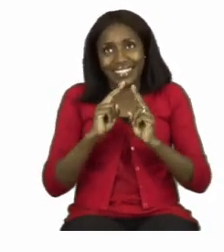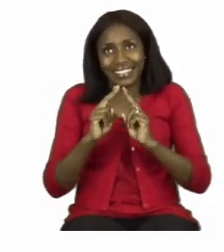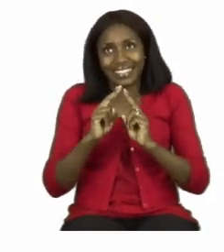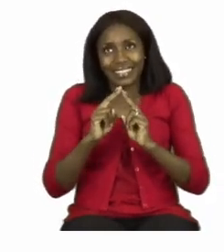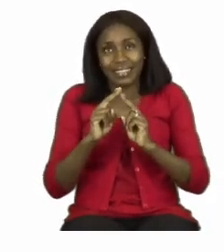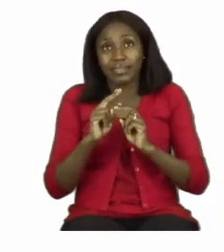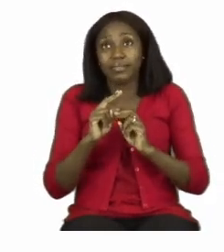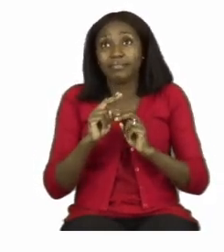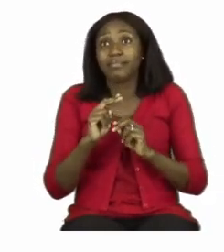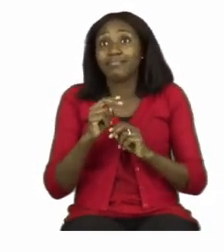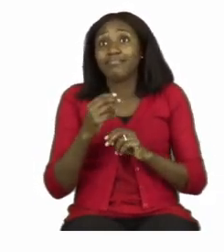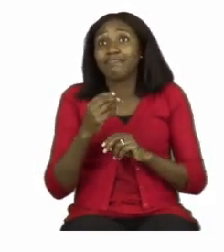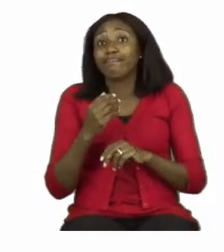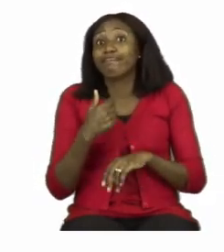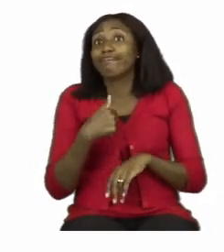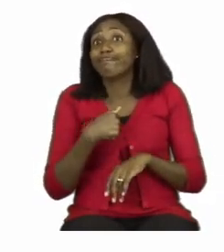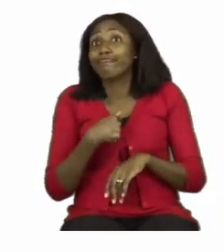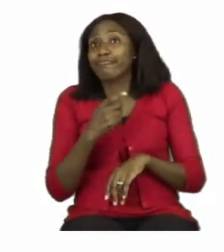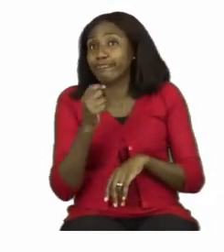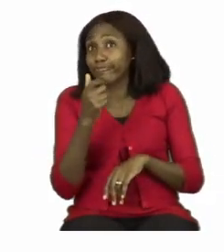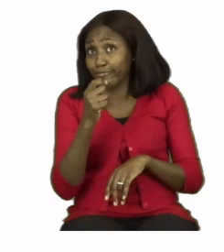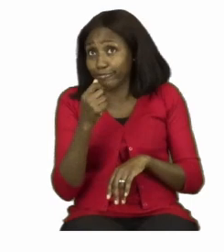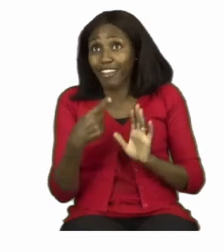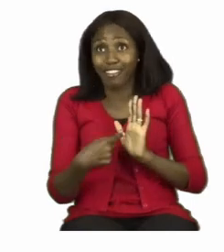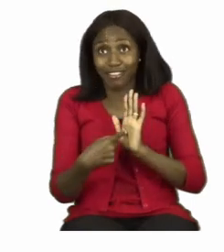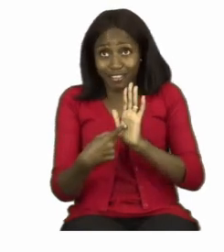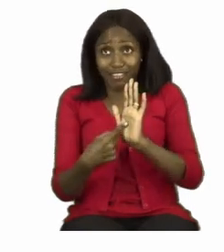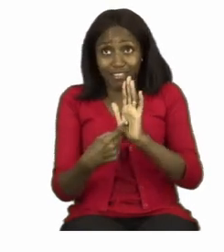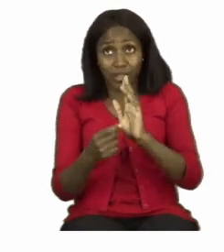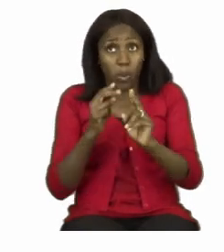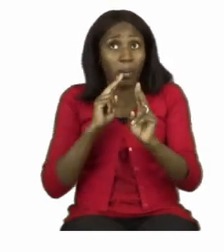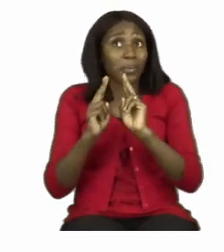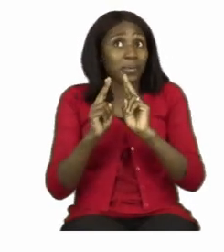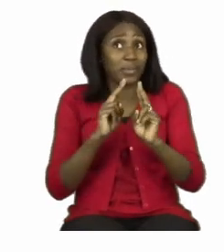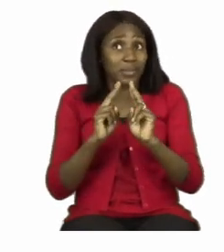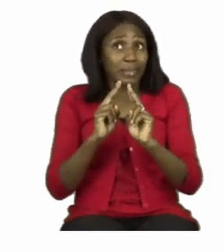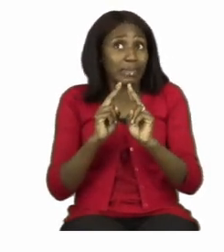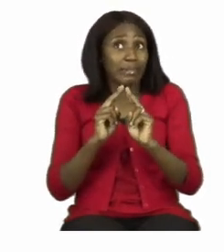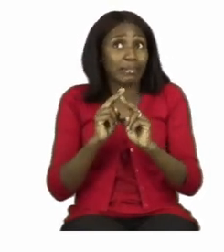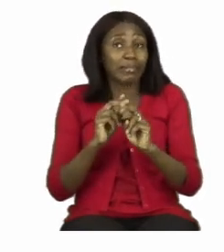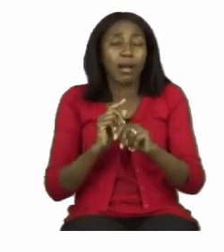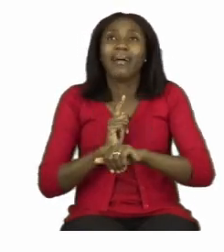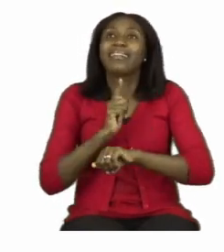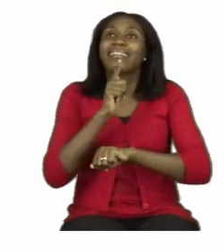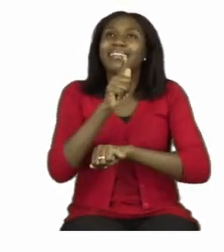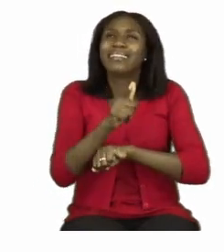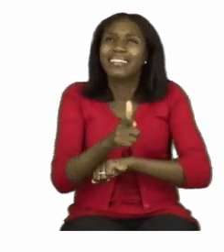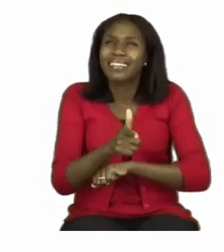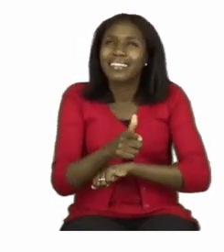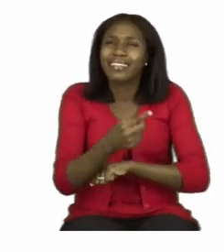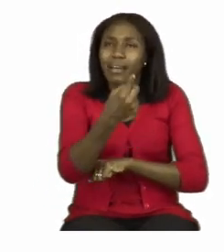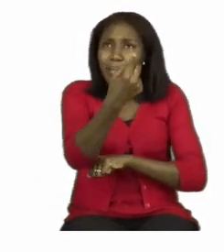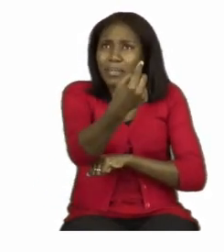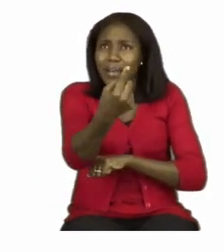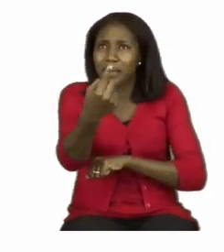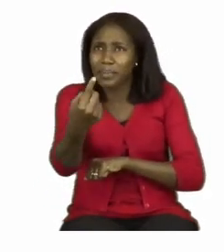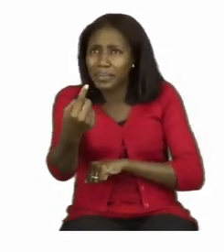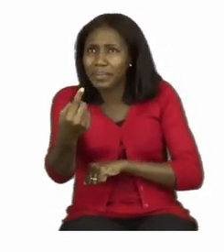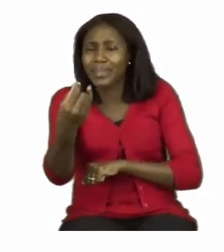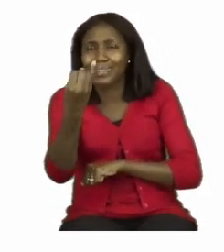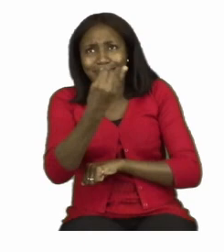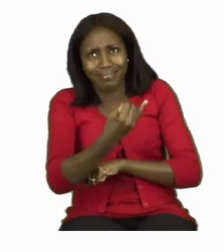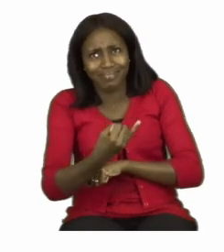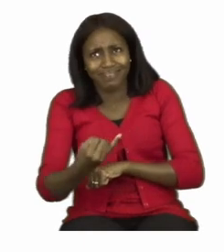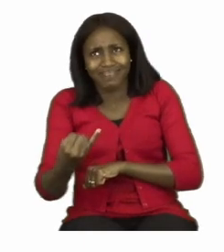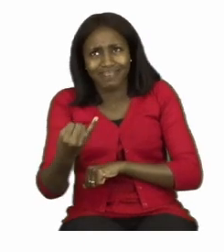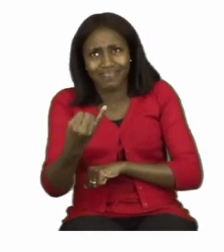plants that we can talk about together, and then after that I want you to try and draw some of them if you don't know any. Let's